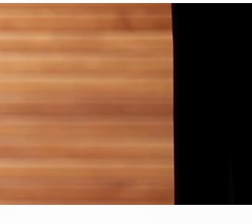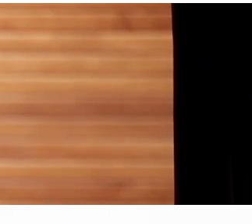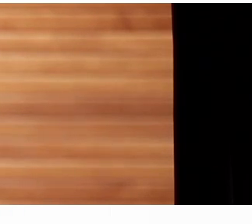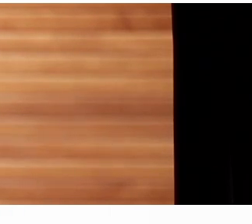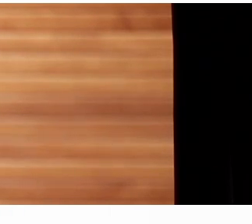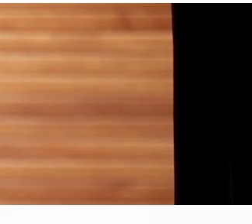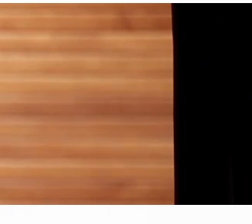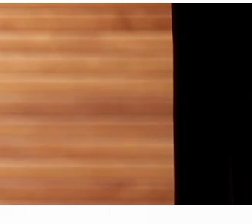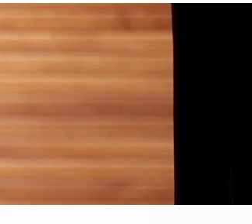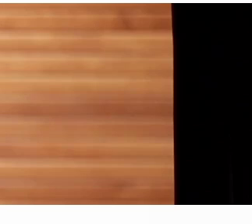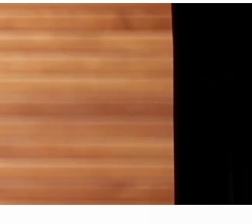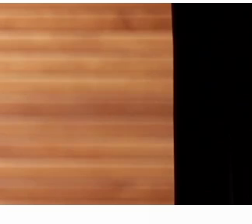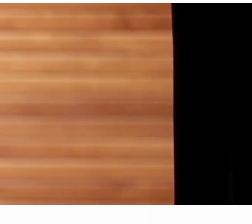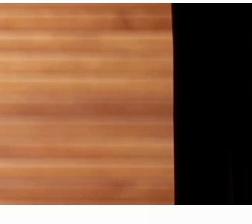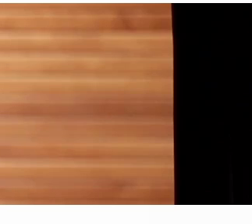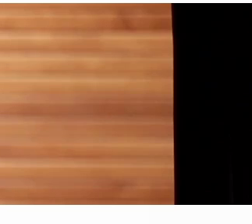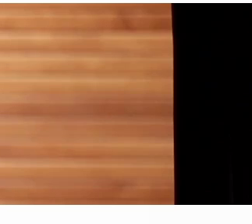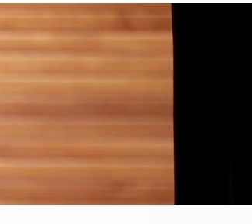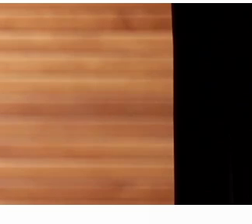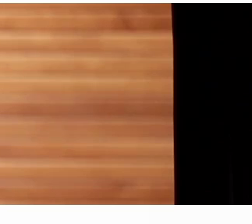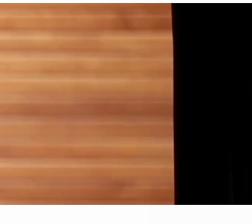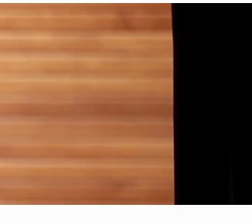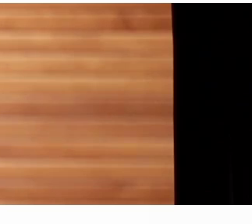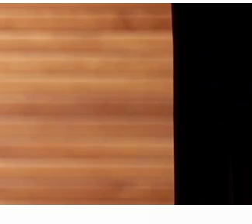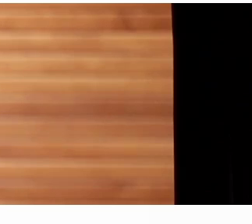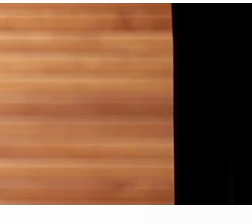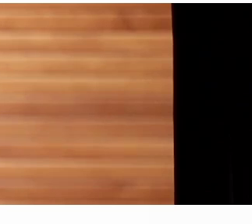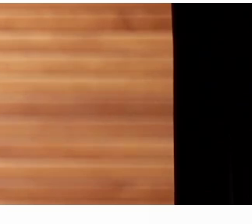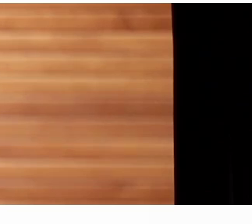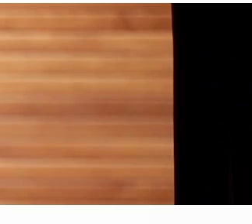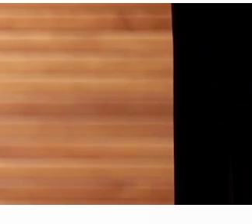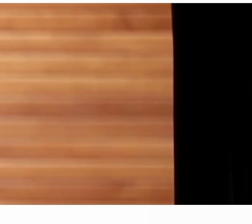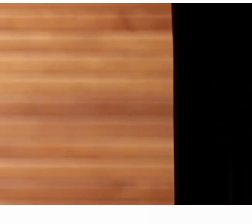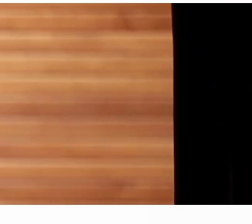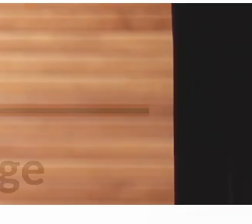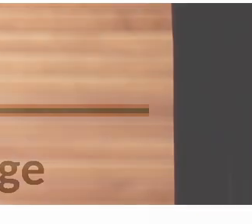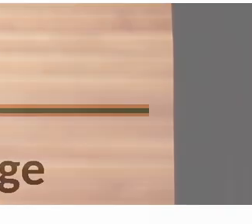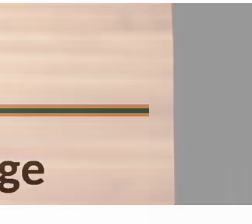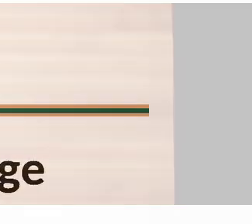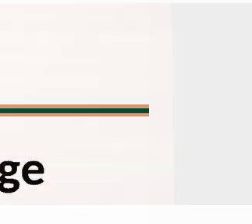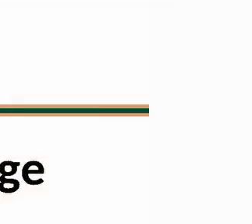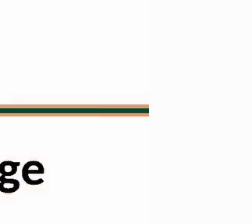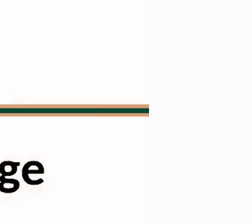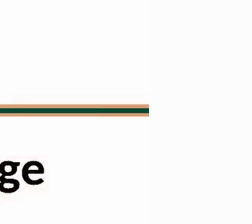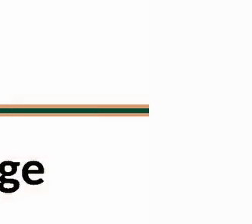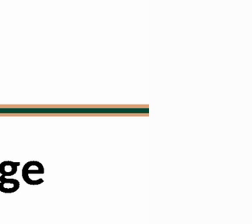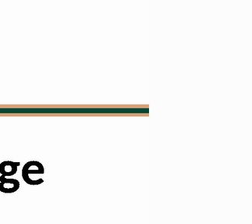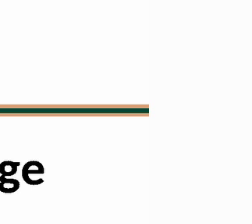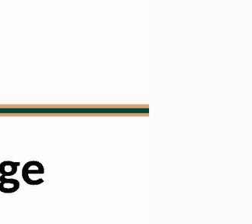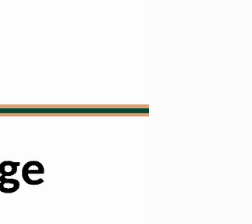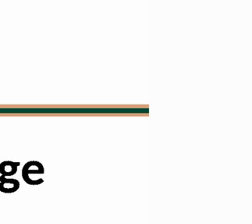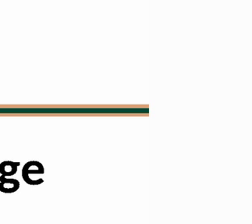to say how many people can safely fit in this unit. So I'm always going to encourage people to look that up. Our website has an entire page, searchable page